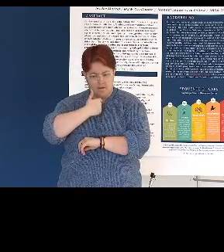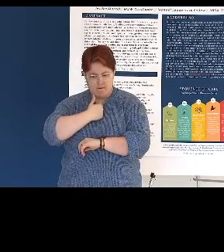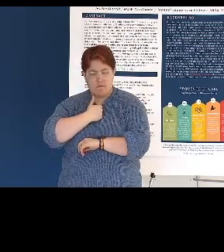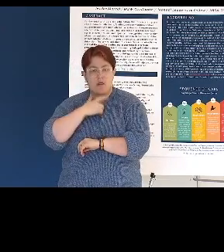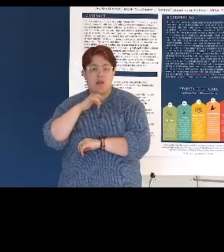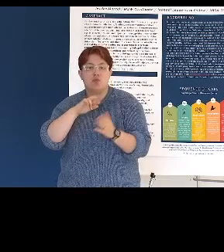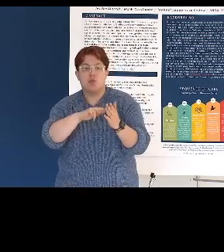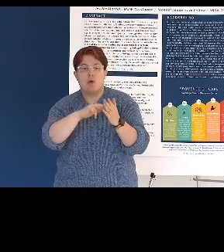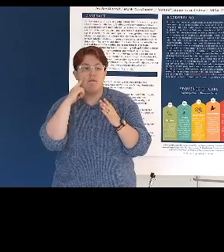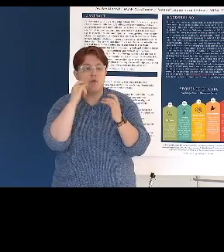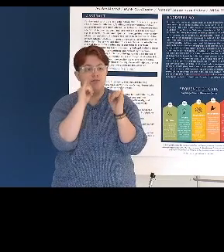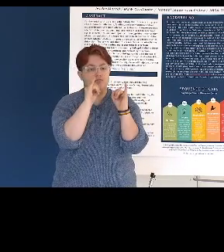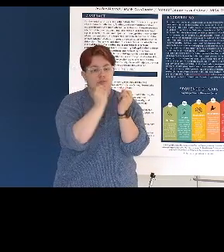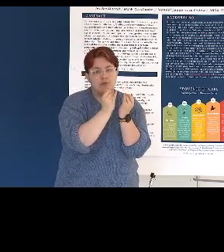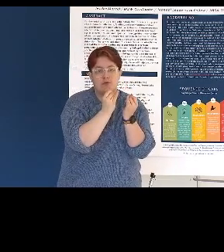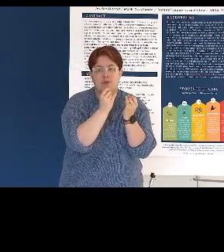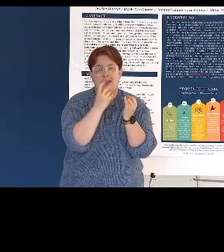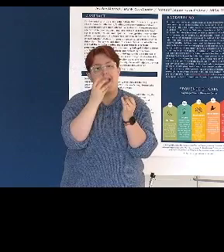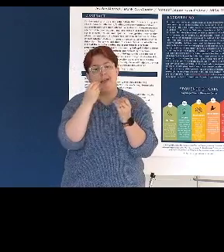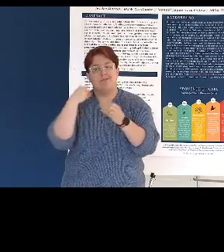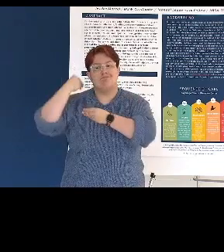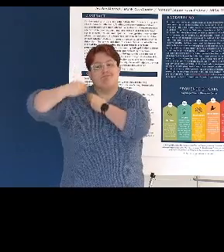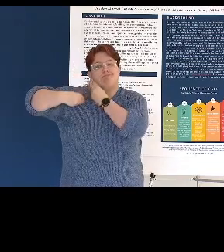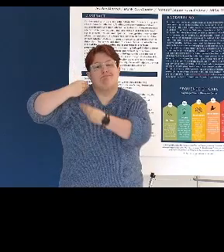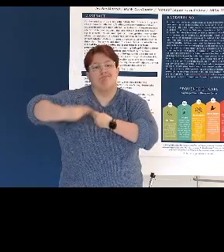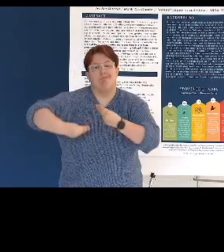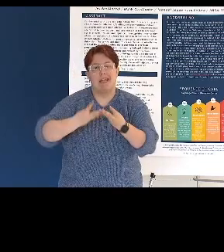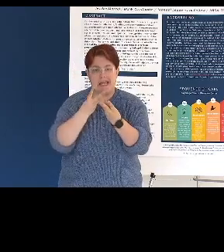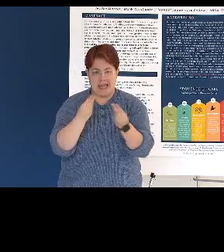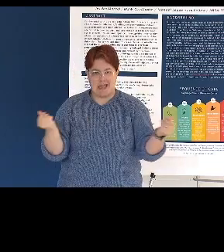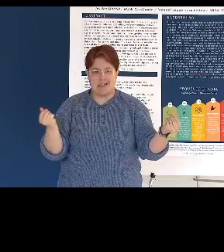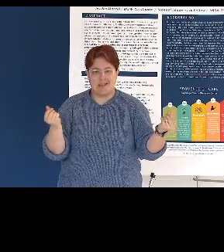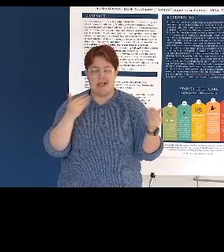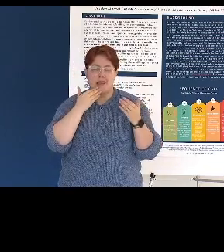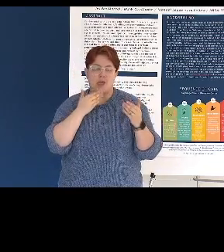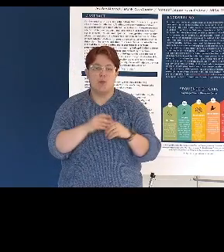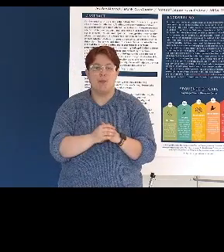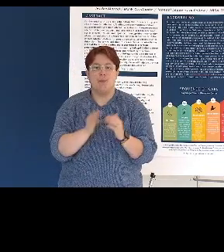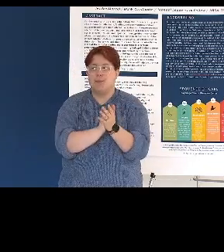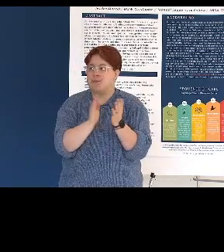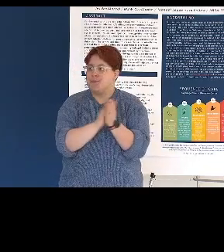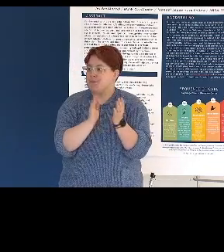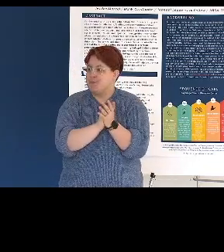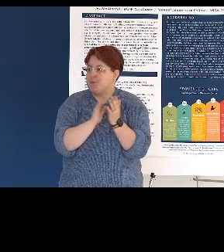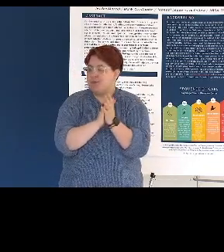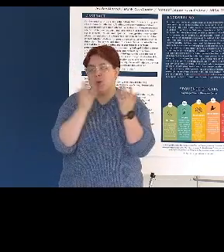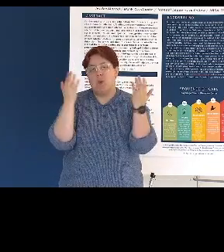individual, but also intergenerational healing. Thank you.